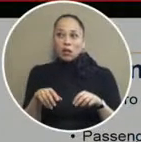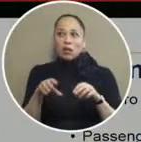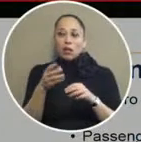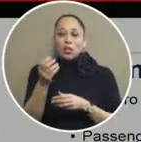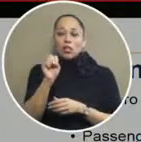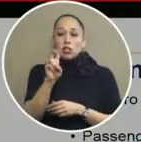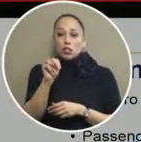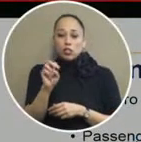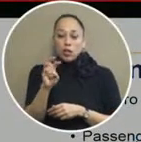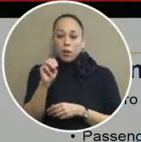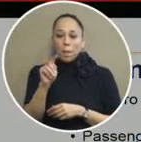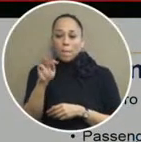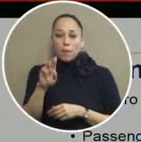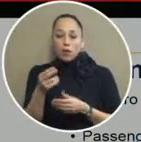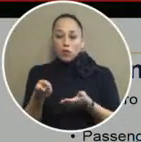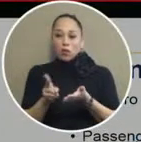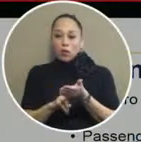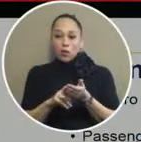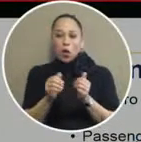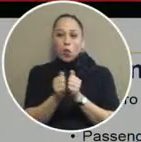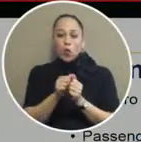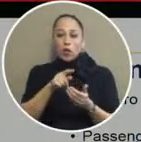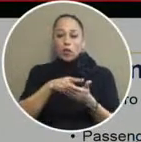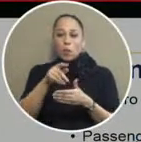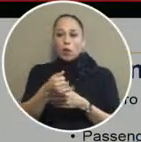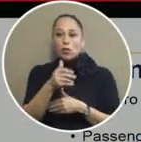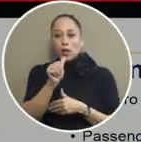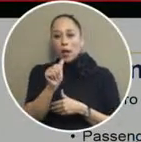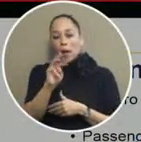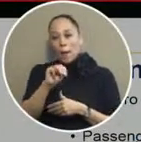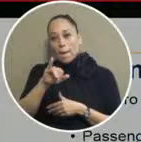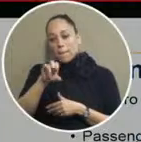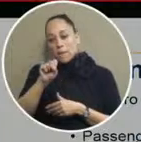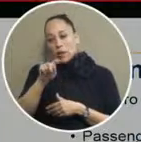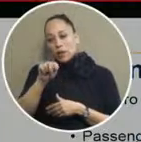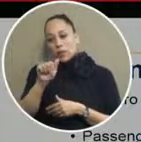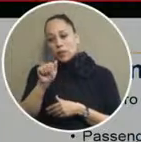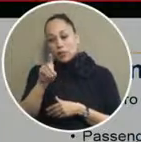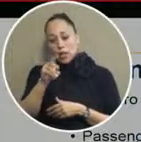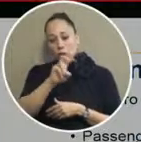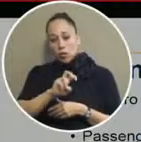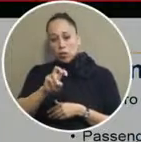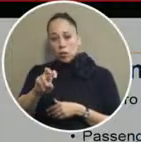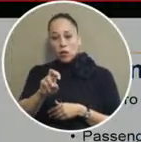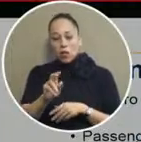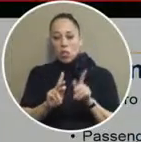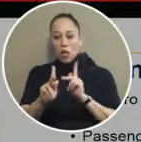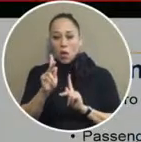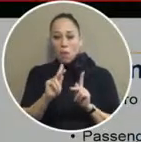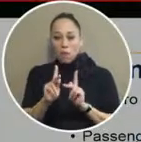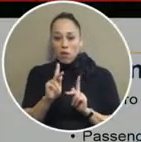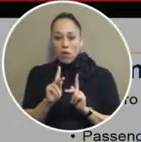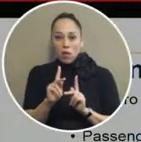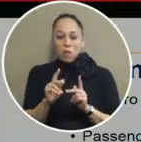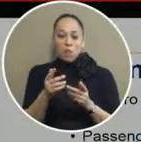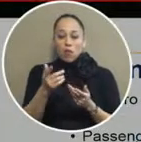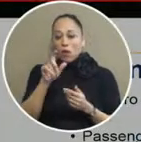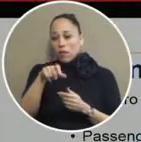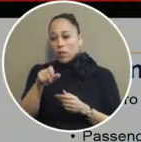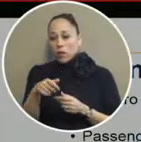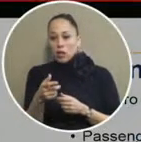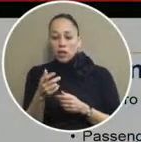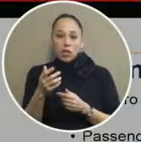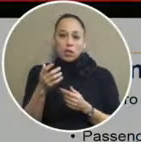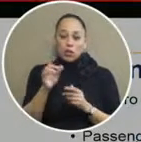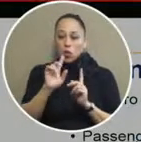Some Metro also contracted with Project Amistad to be able to transport COVID individuals who otherwise do not have any other means to get to a